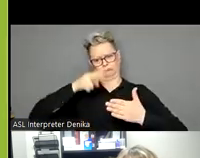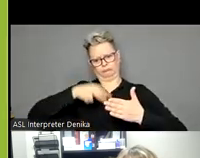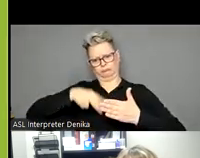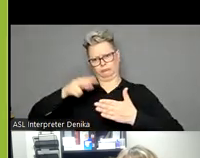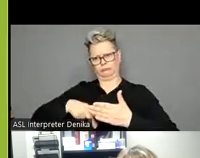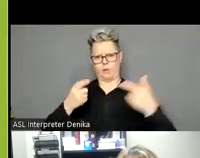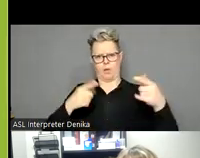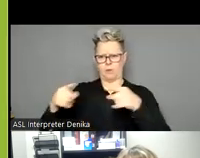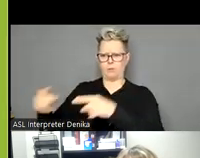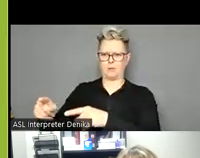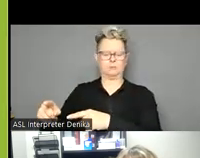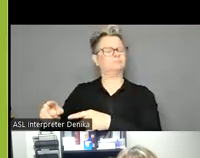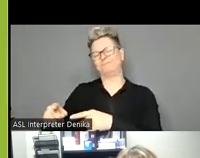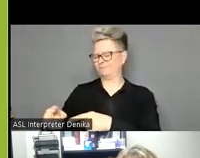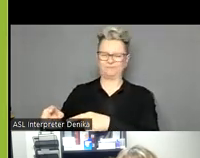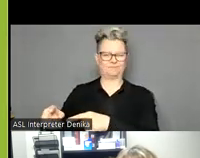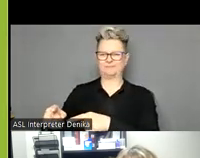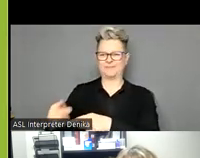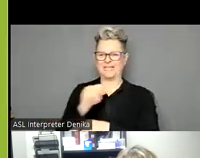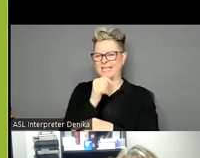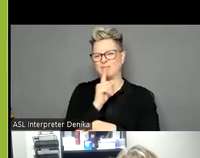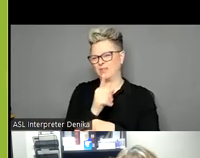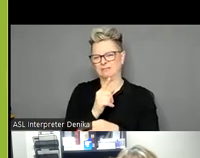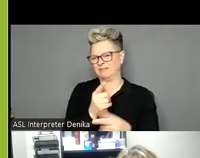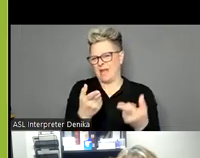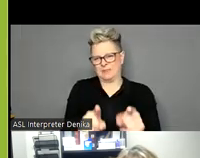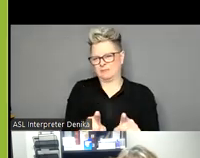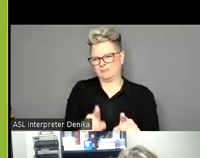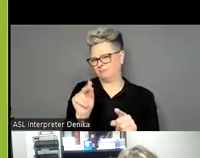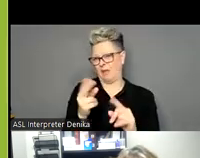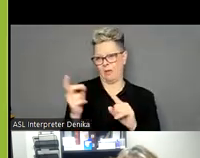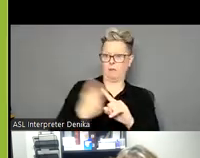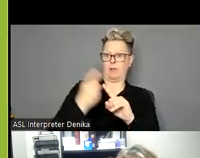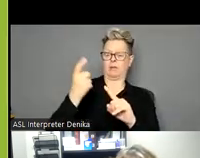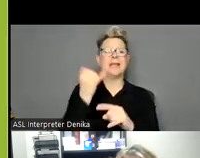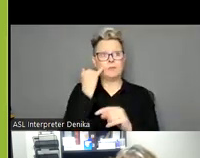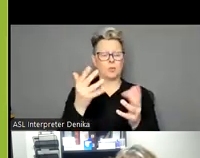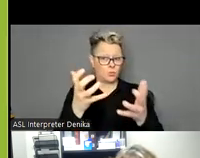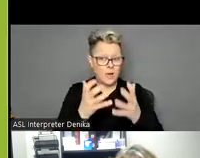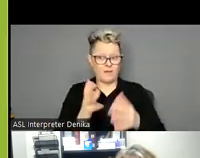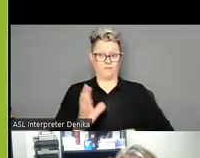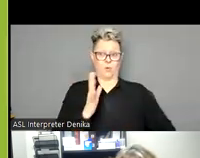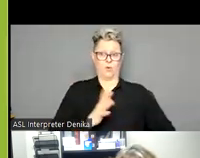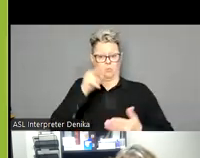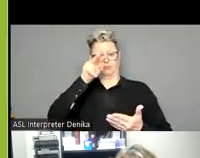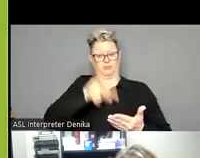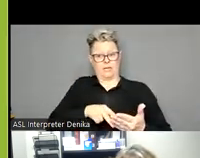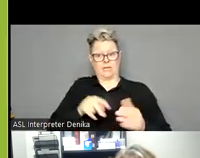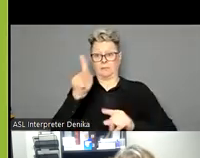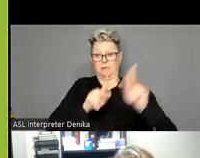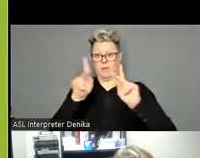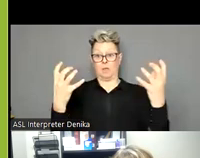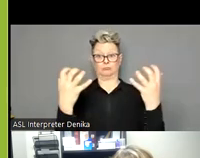happened. Those don't happen automatically, okay? If you want there to be a formal reading of a will event,